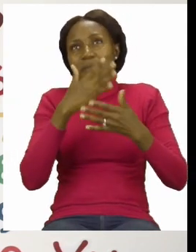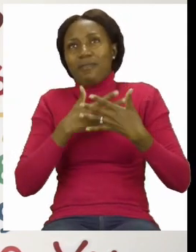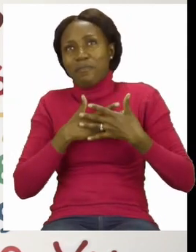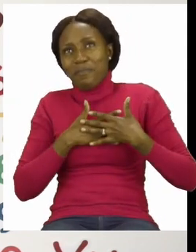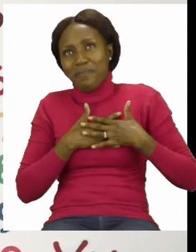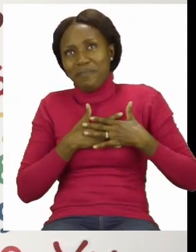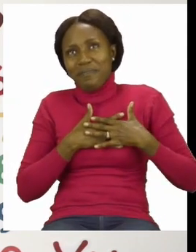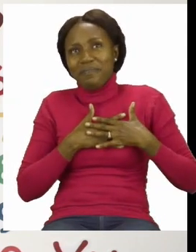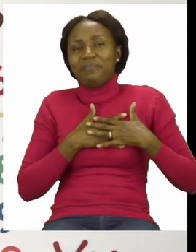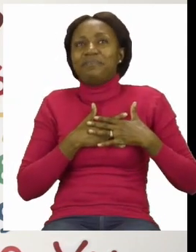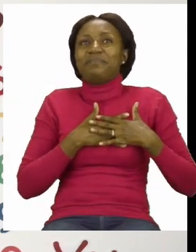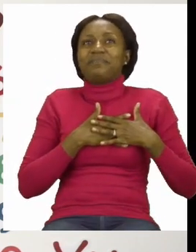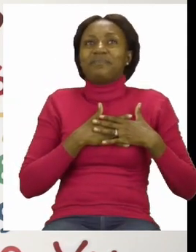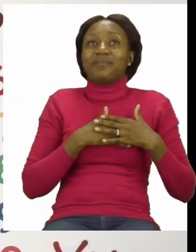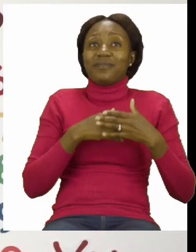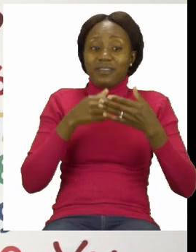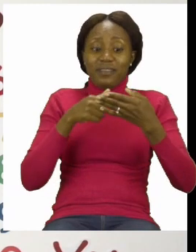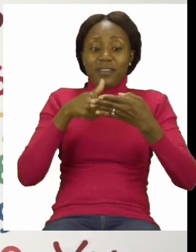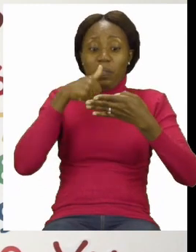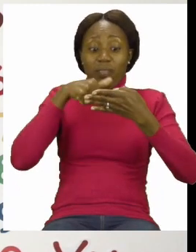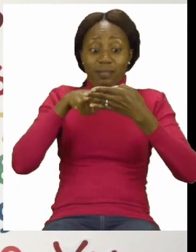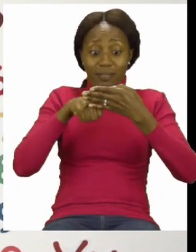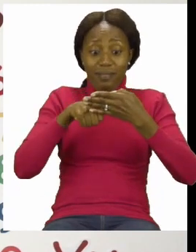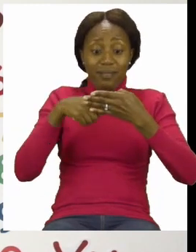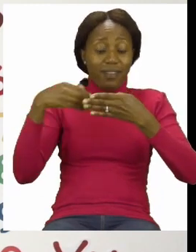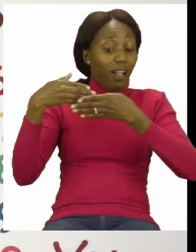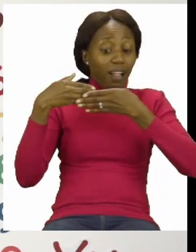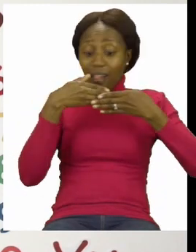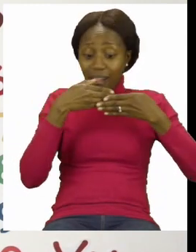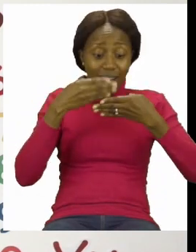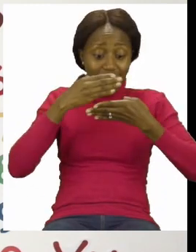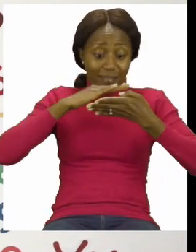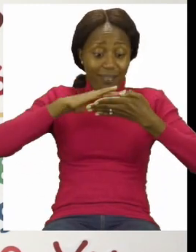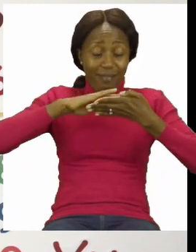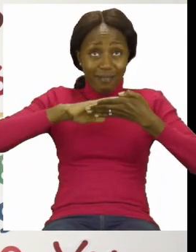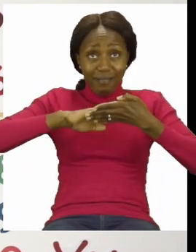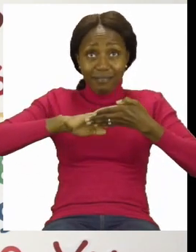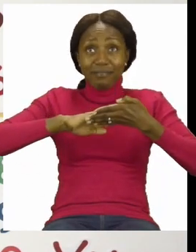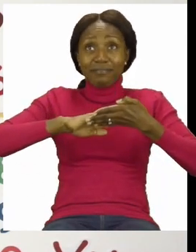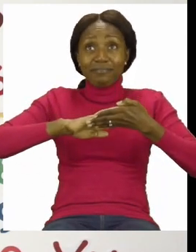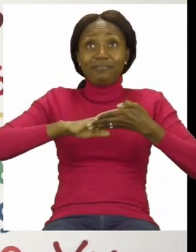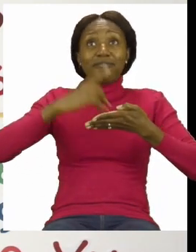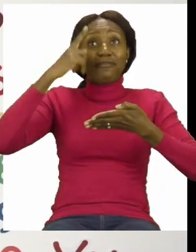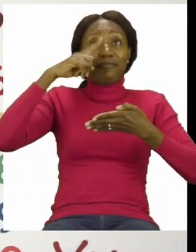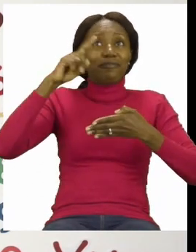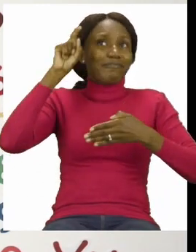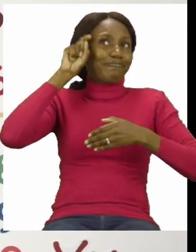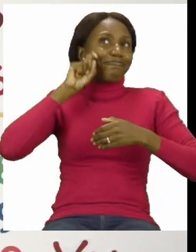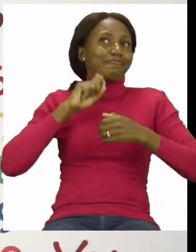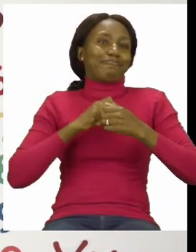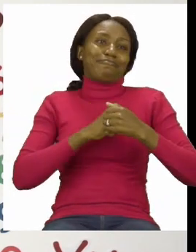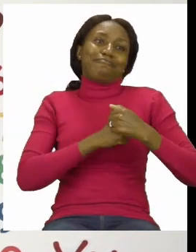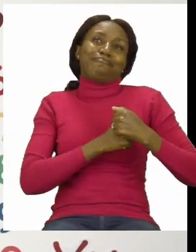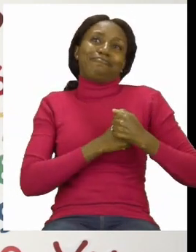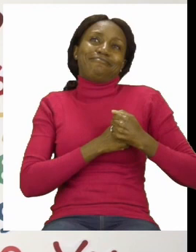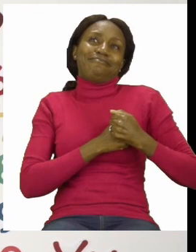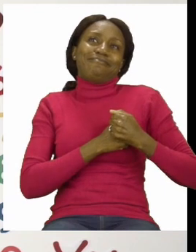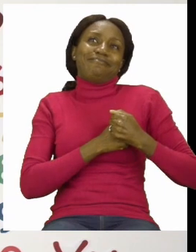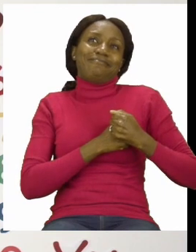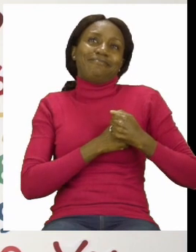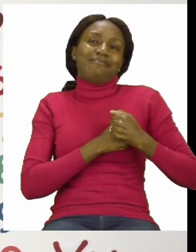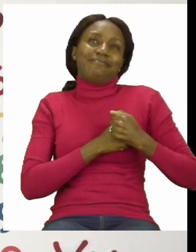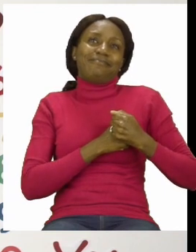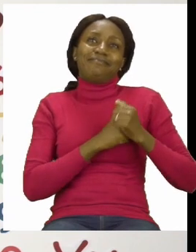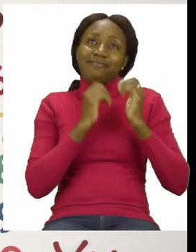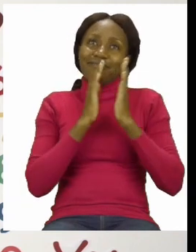this letter, or rather the envelope, is addressed to Grandma. So I want you to